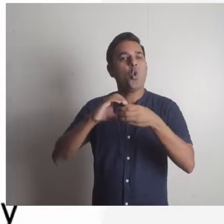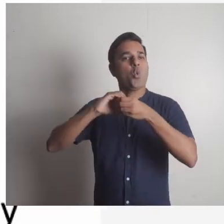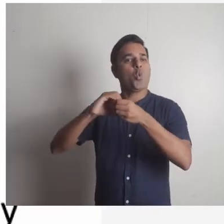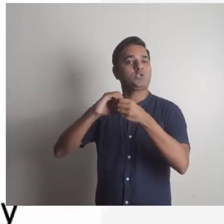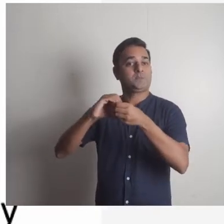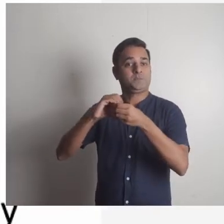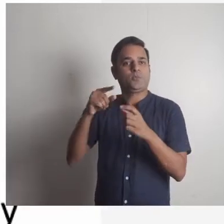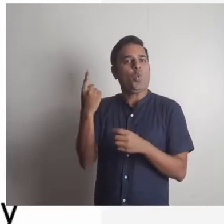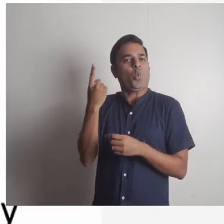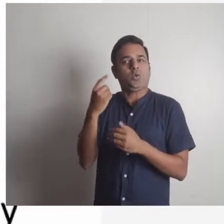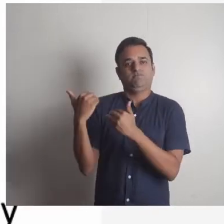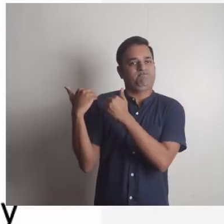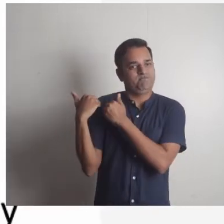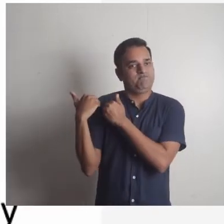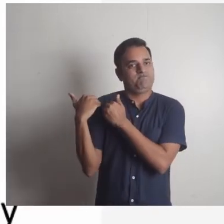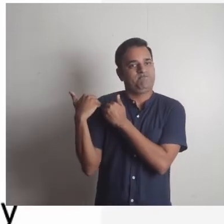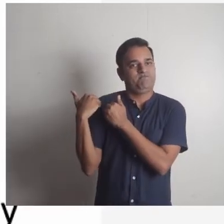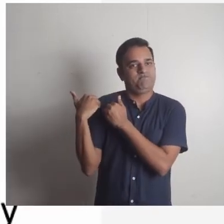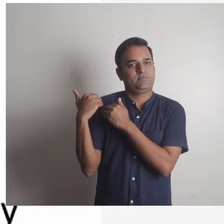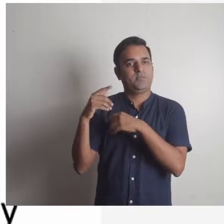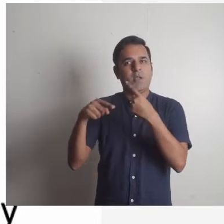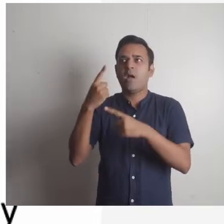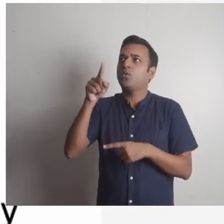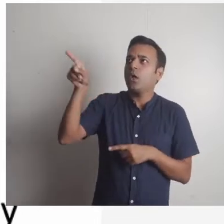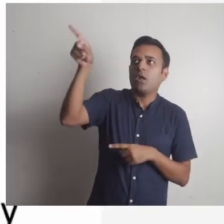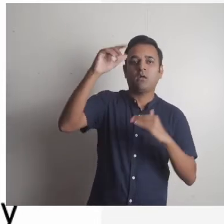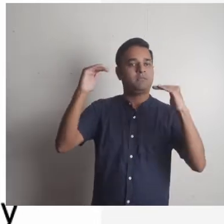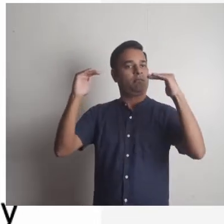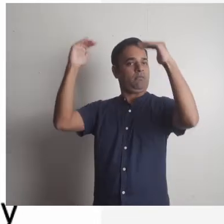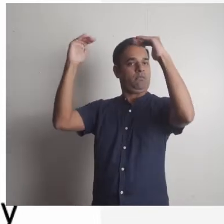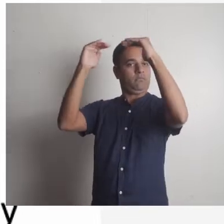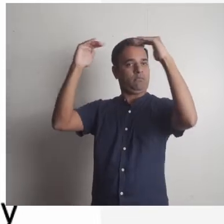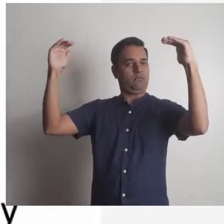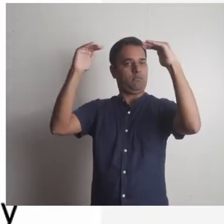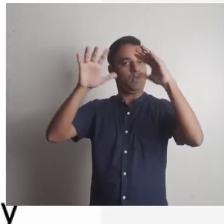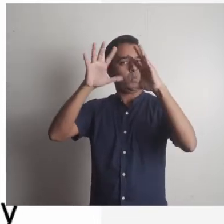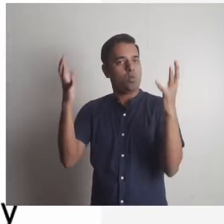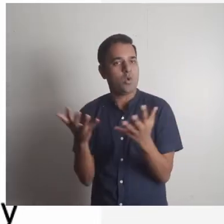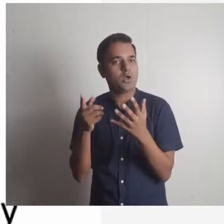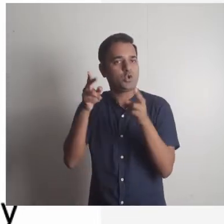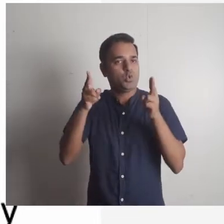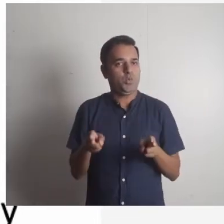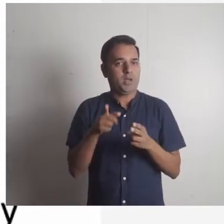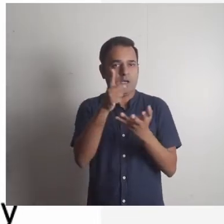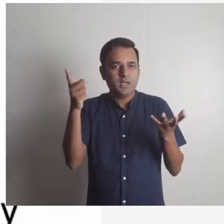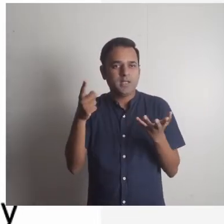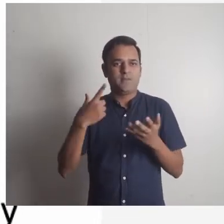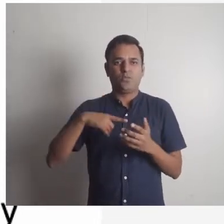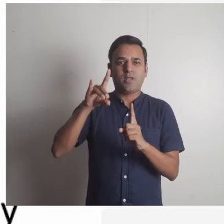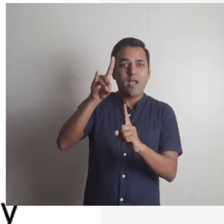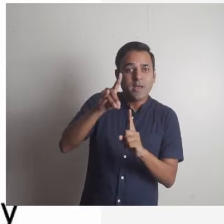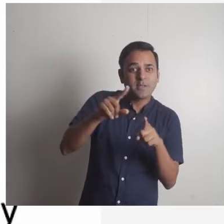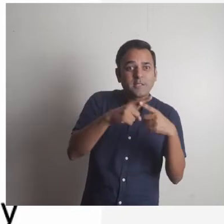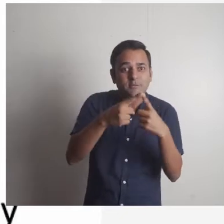live without water. We can't live without clean air. We can't live without a healthy biodiversity in the soil. None of